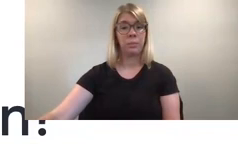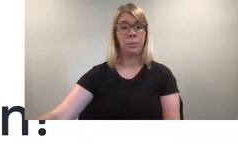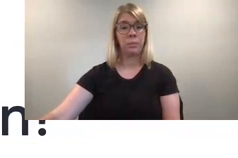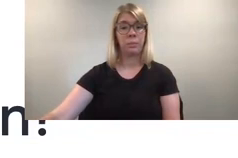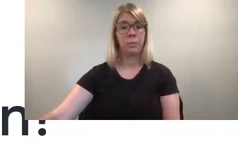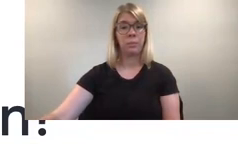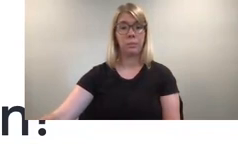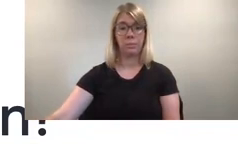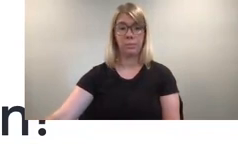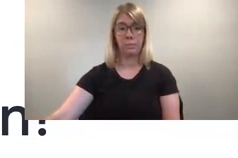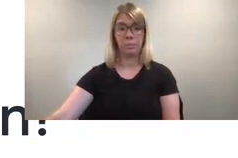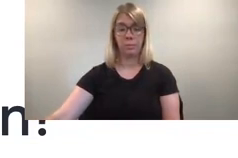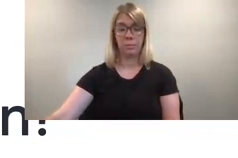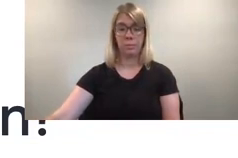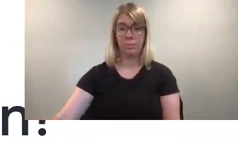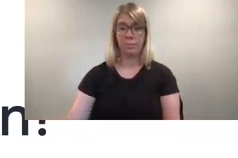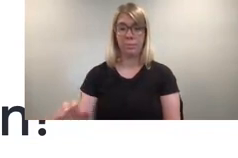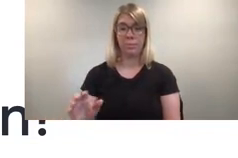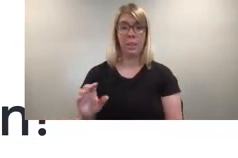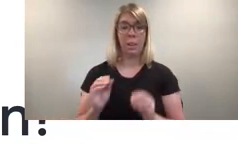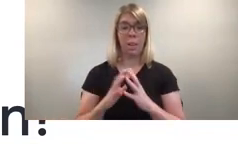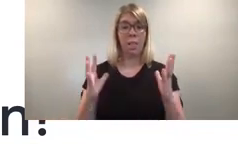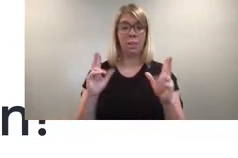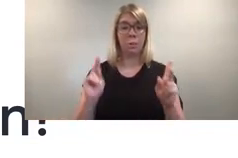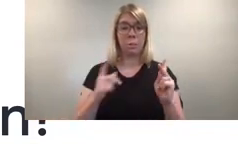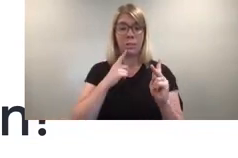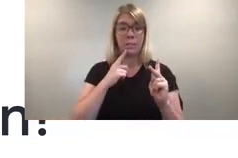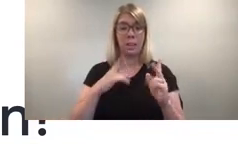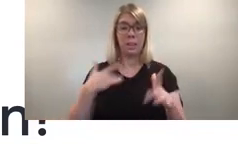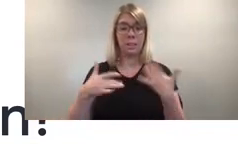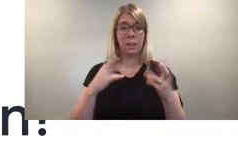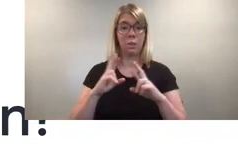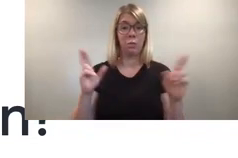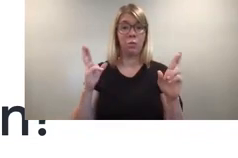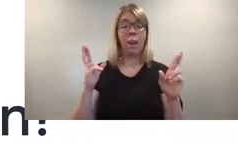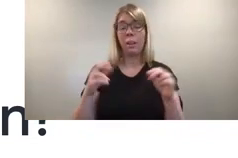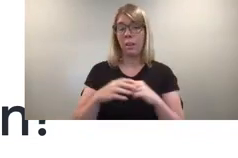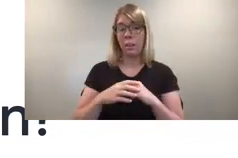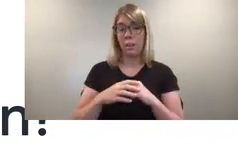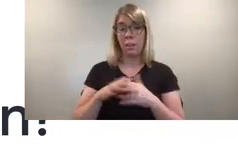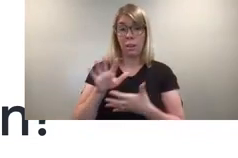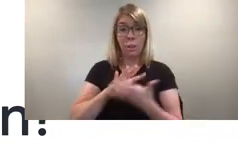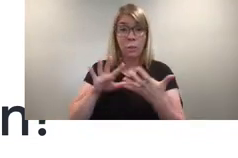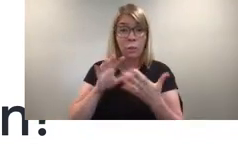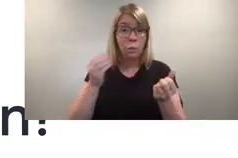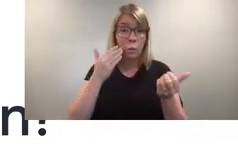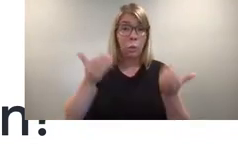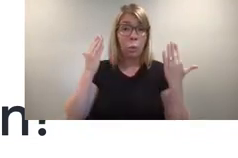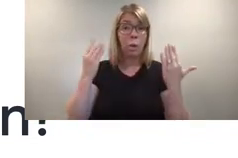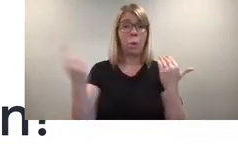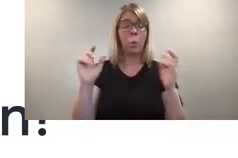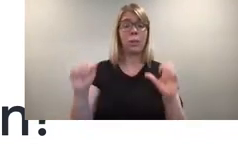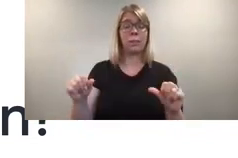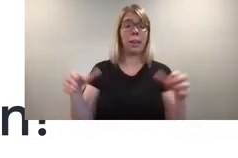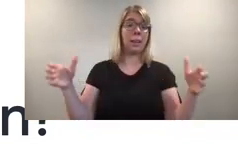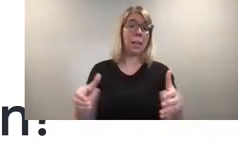Lots of excited and ready to go, so that's always good to see. Confused and overwhelmed, we can always get together and talk about what's going on so